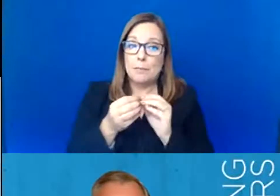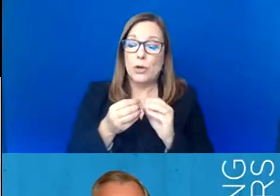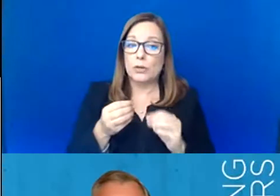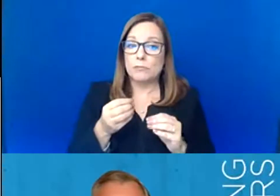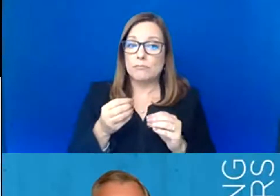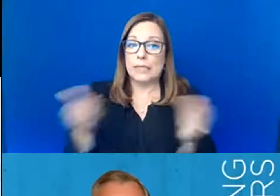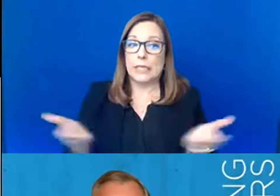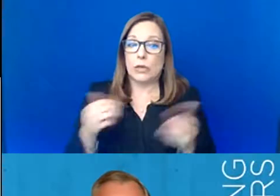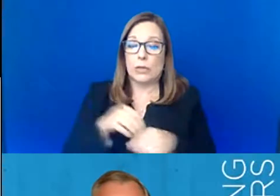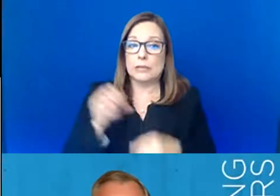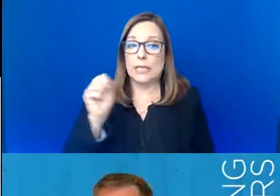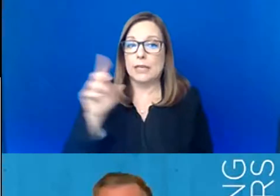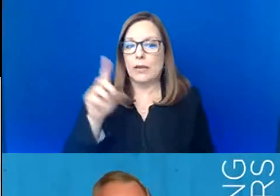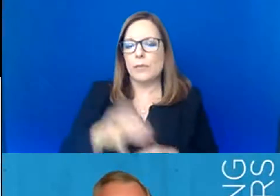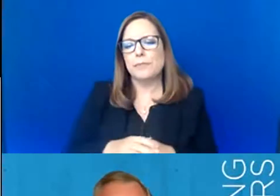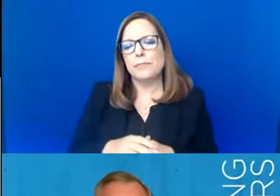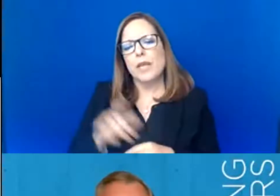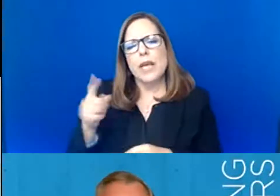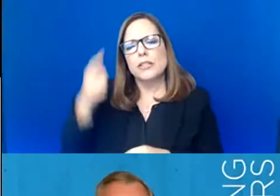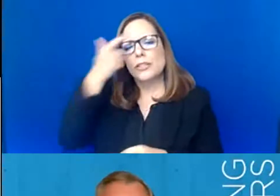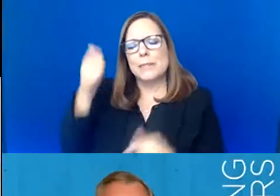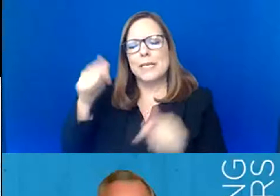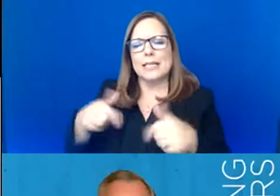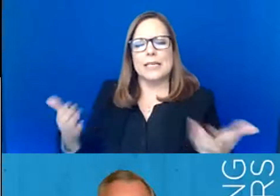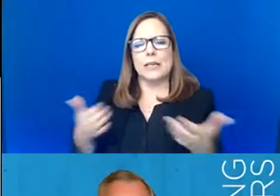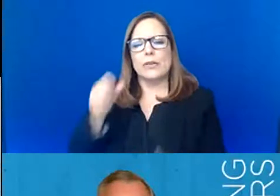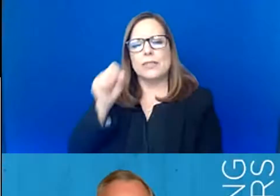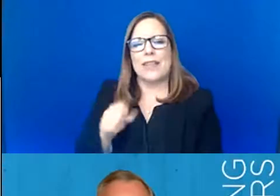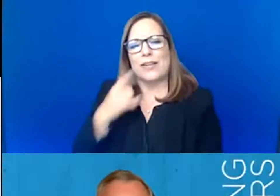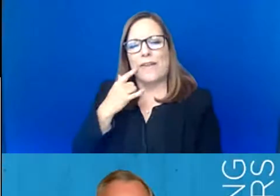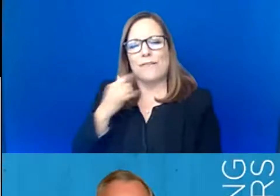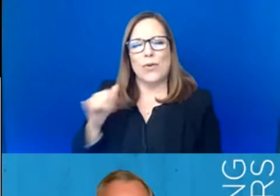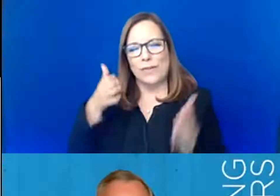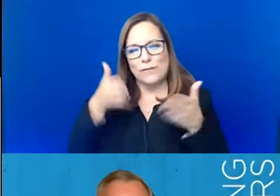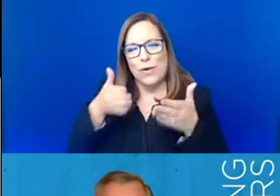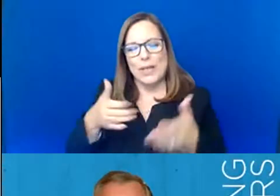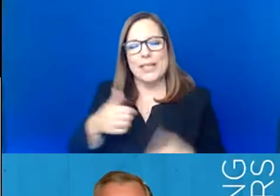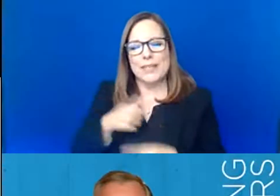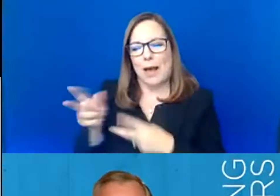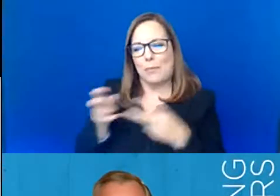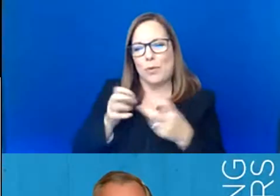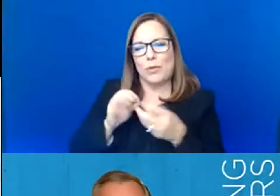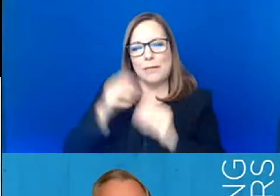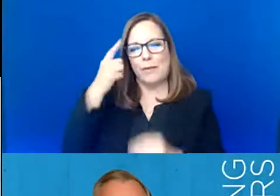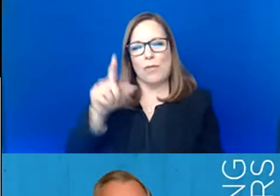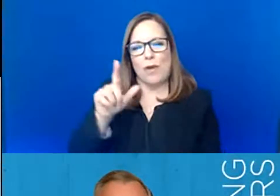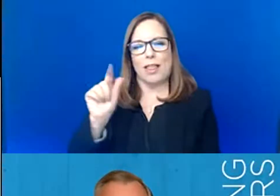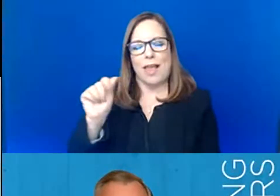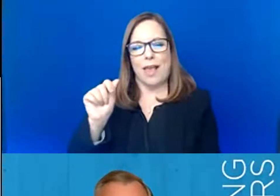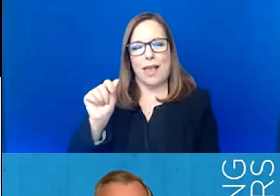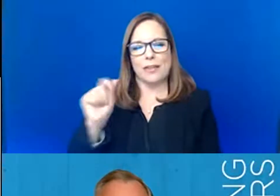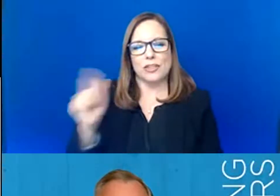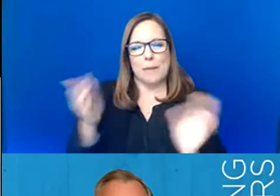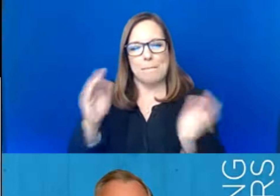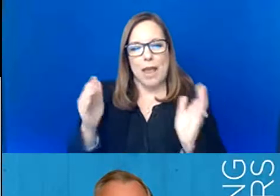Diego. Just because this is a Southern California discussion, I pulled LA's numbers from the point in time count. 36%,